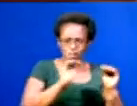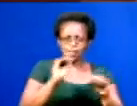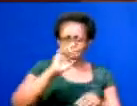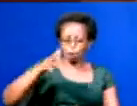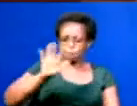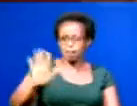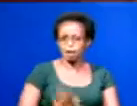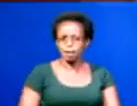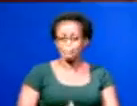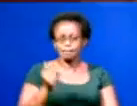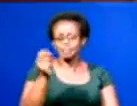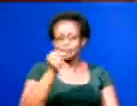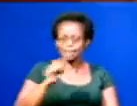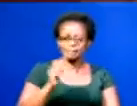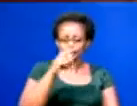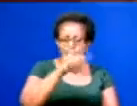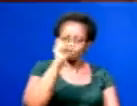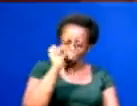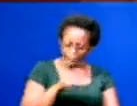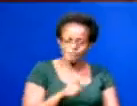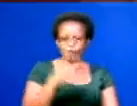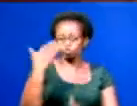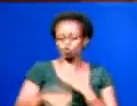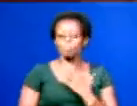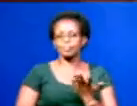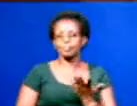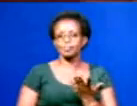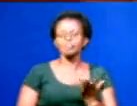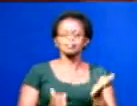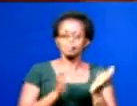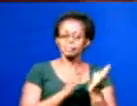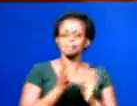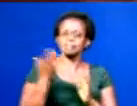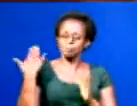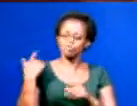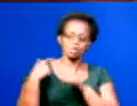order. These are the problems that Jesus Christ faced. It is the same